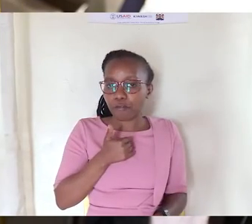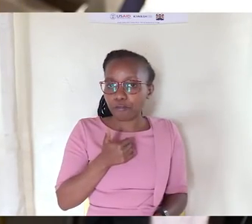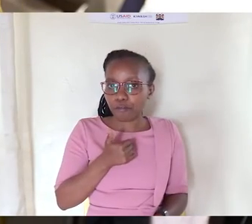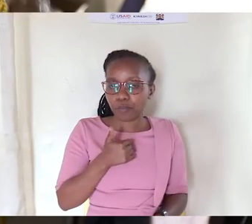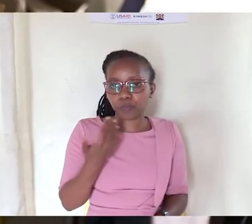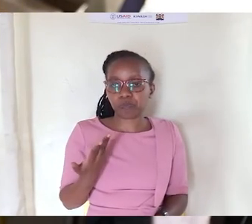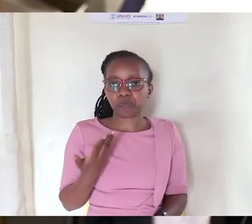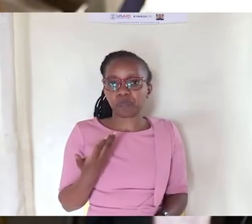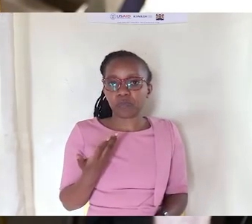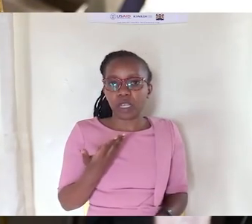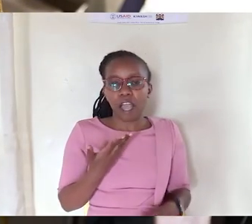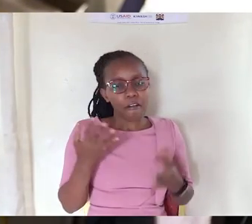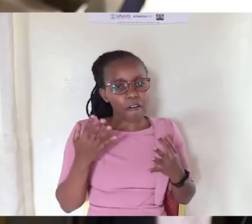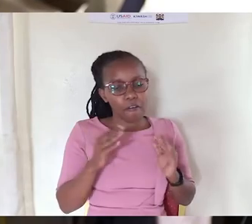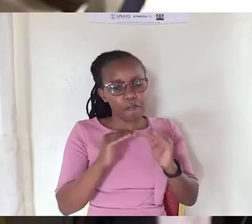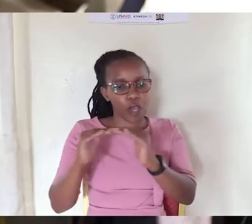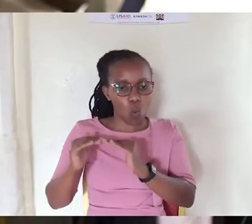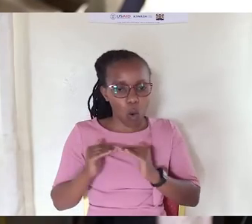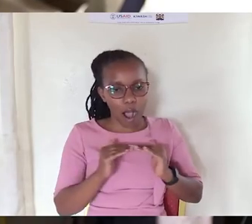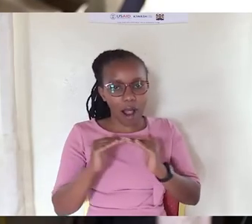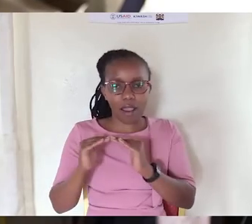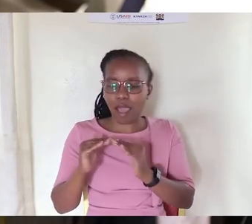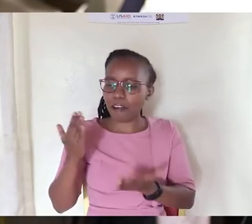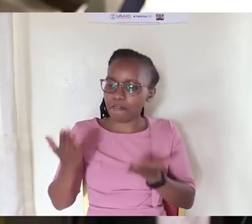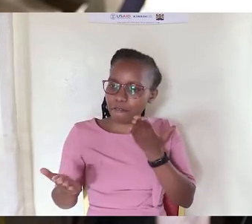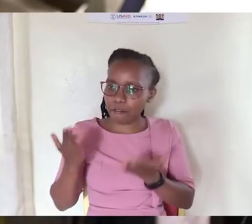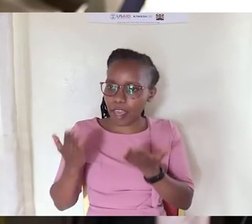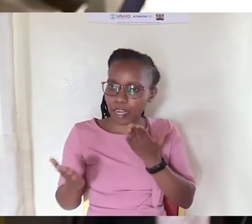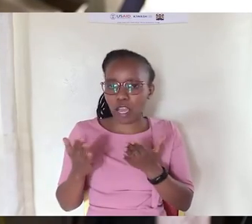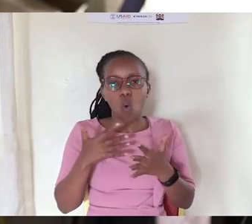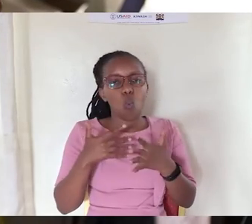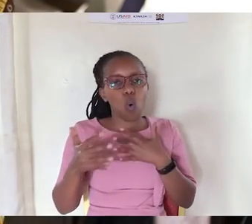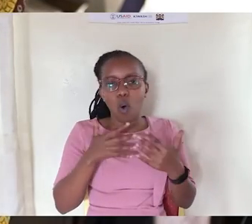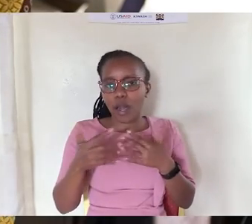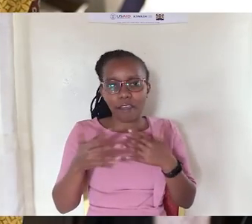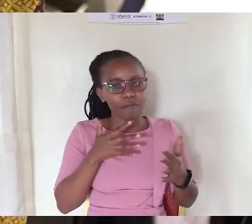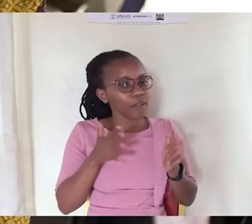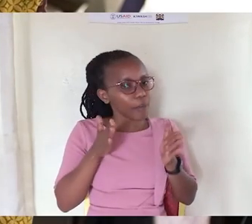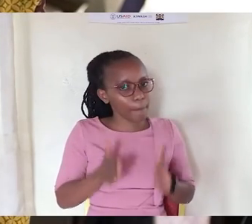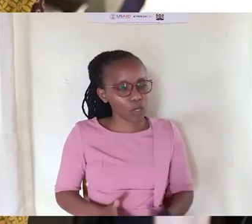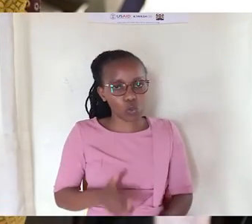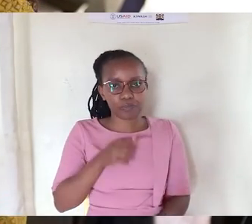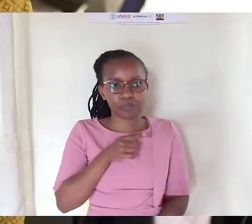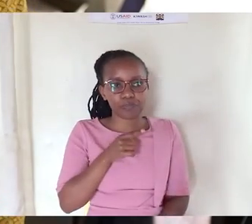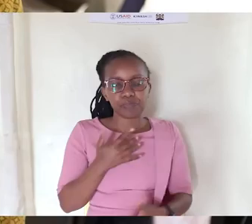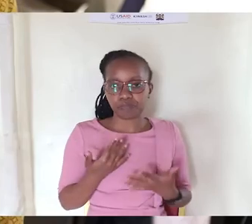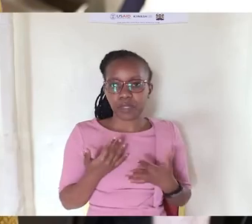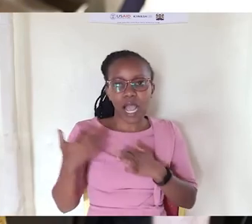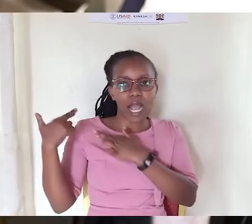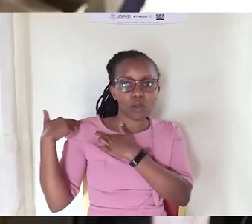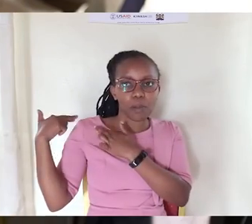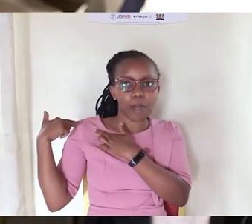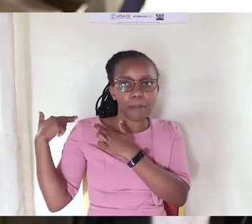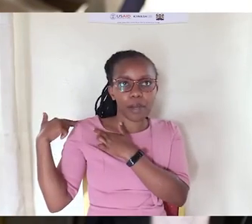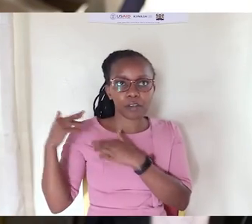to behave fairly and equally, irrespective of who the person is. The other, accountability. And